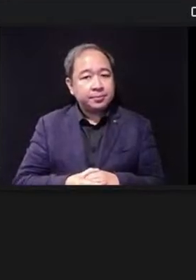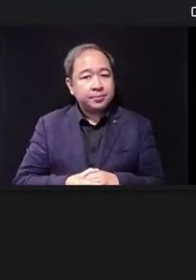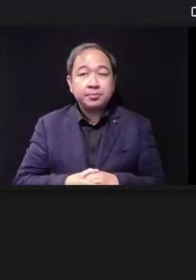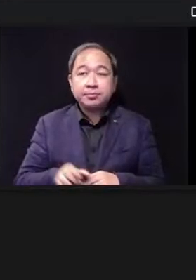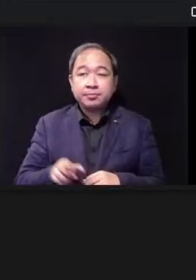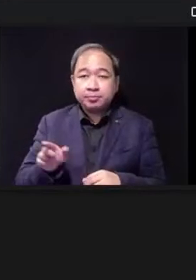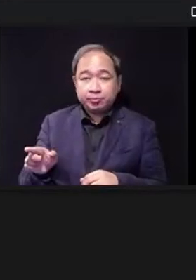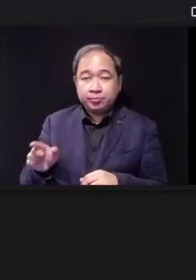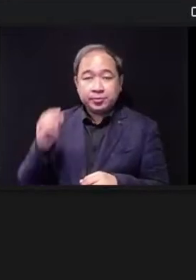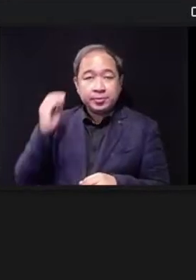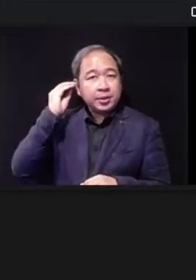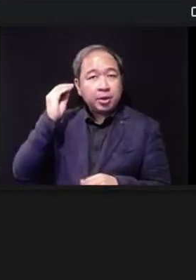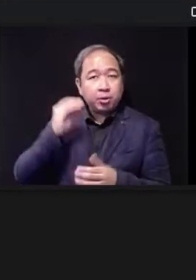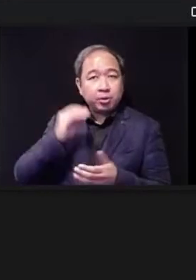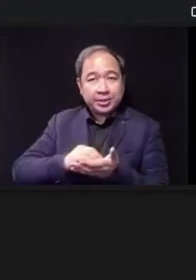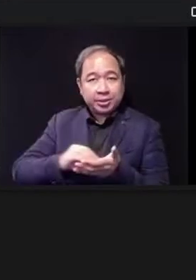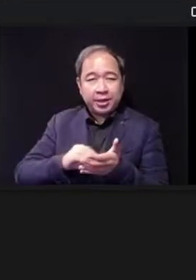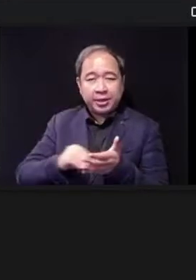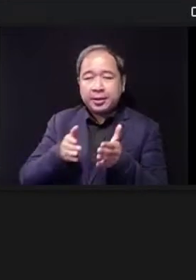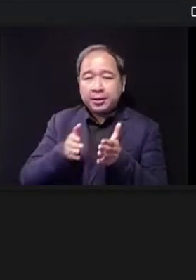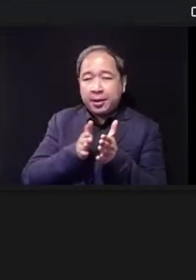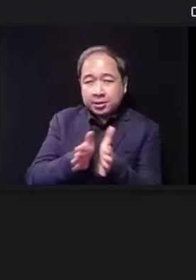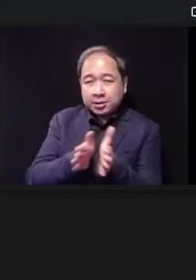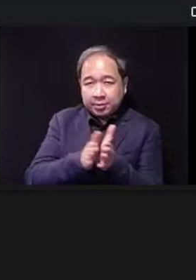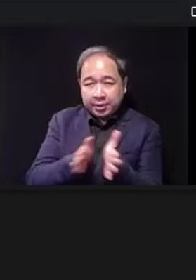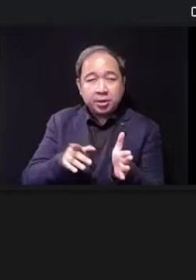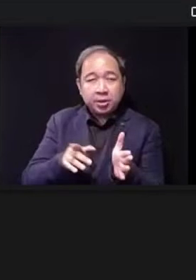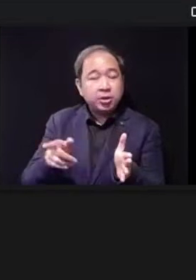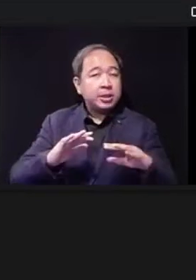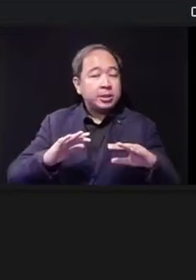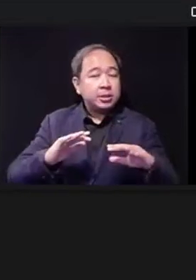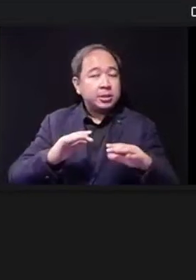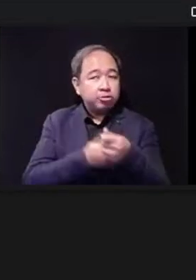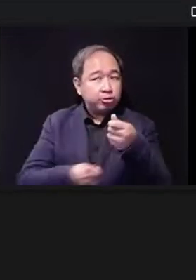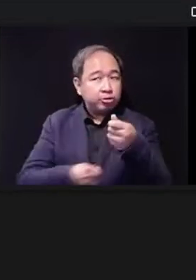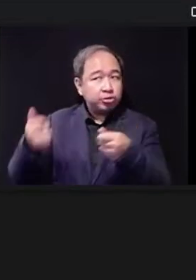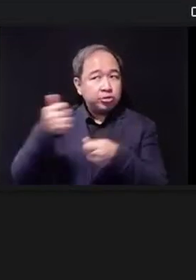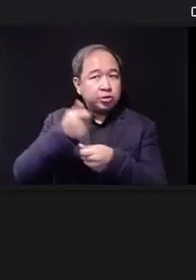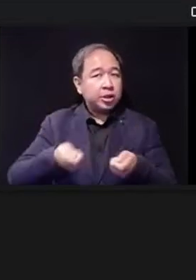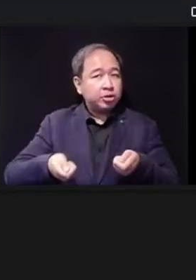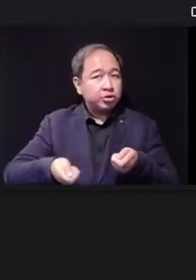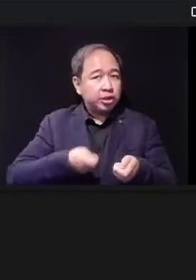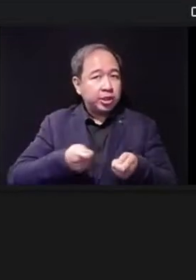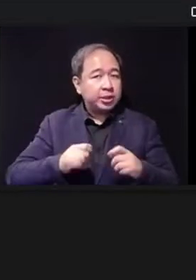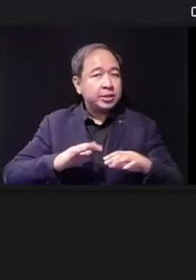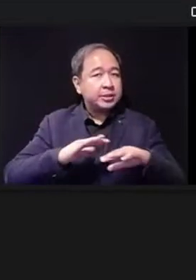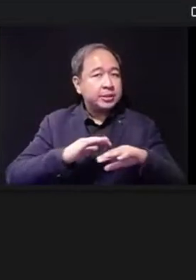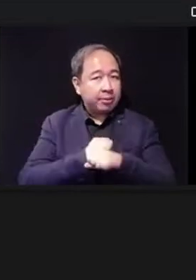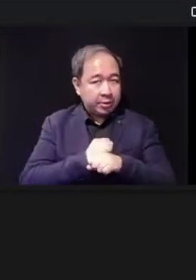stated by our secretariat, the chair's summary will be available